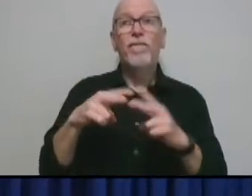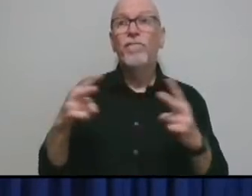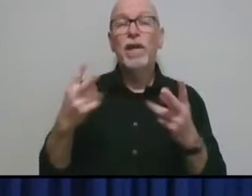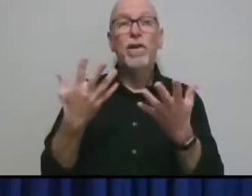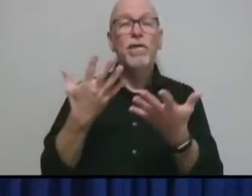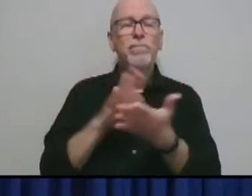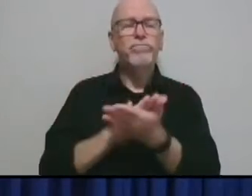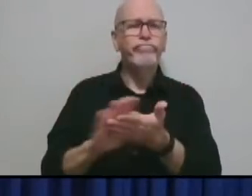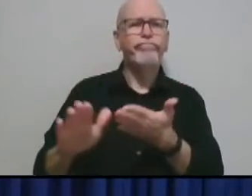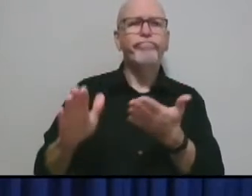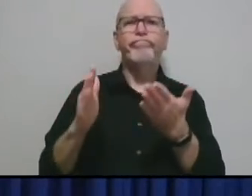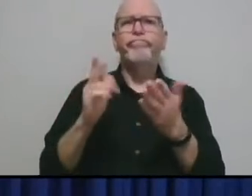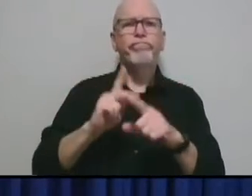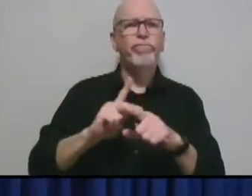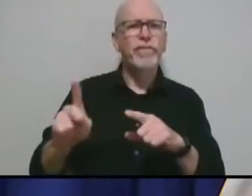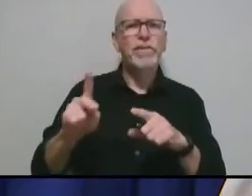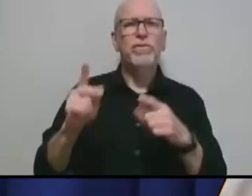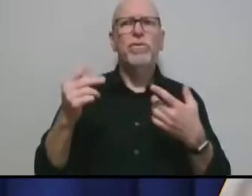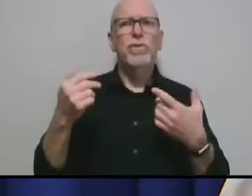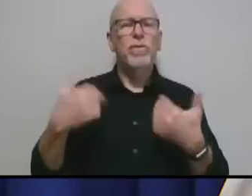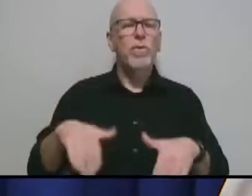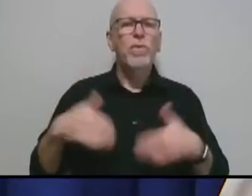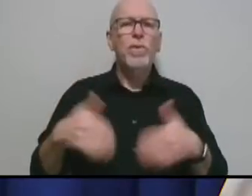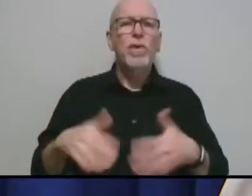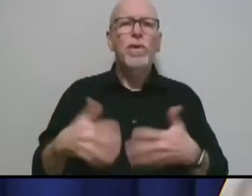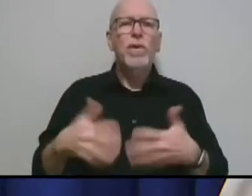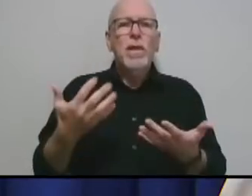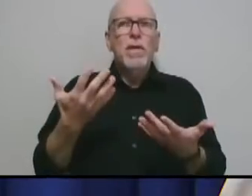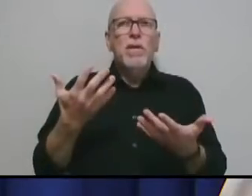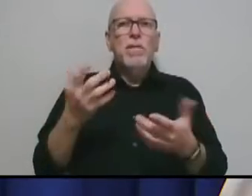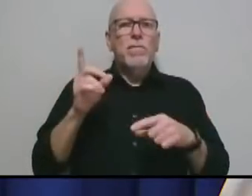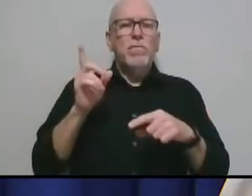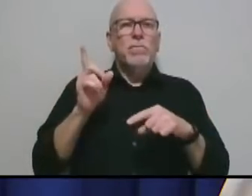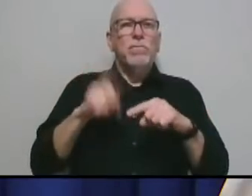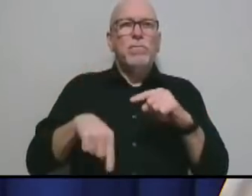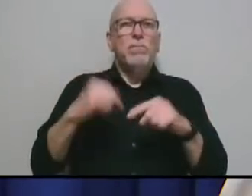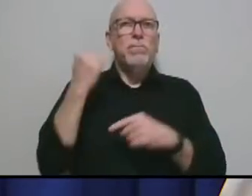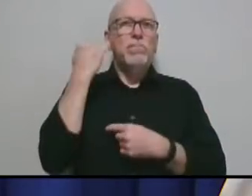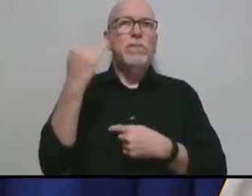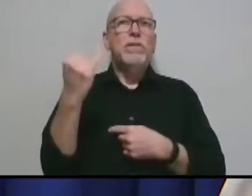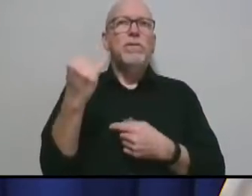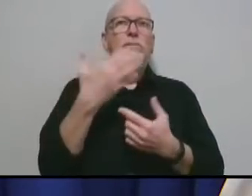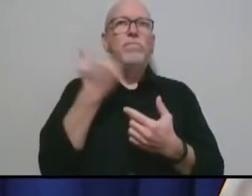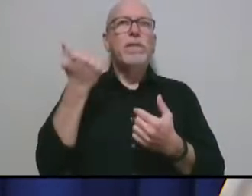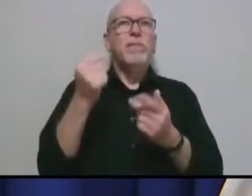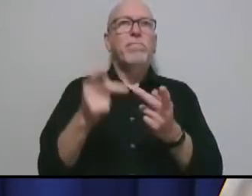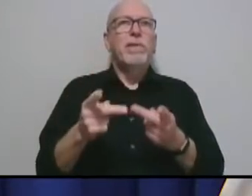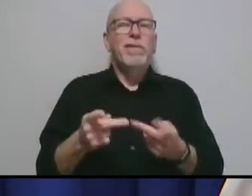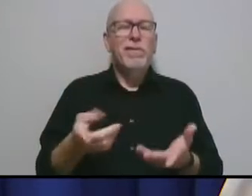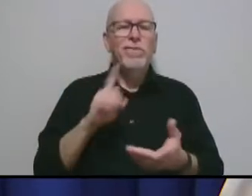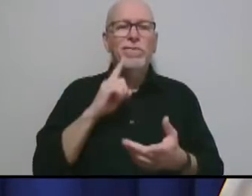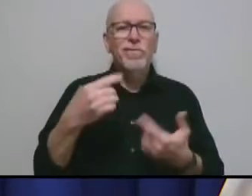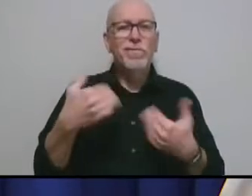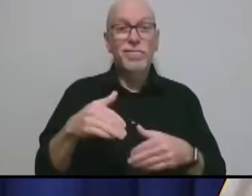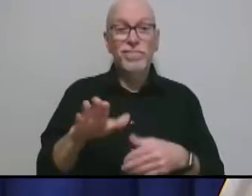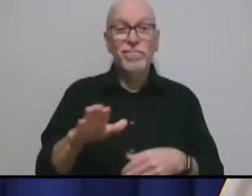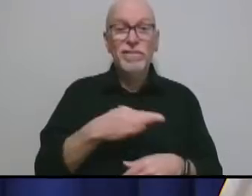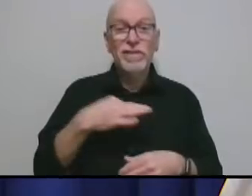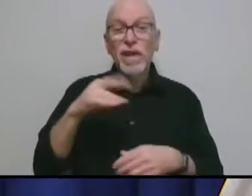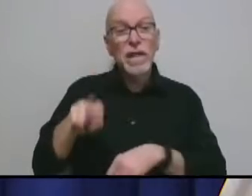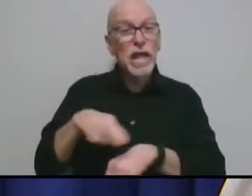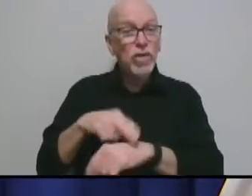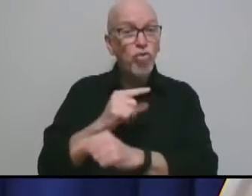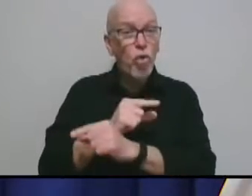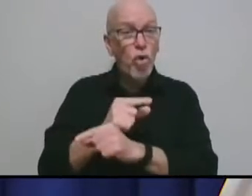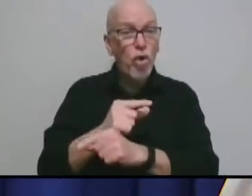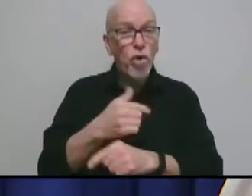partners, professional, just could not have had a better venue, fully staffed. When you think about our Indiana National Guard members,